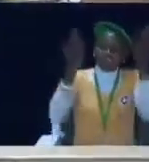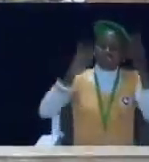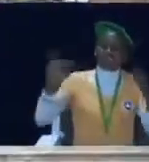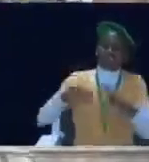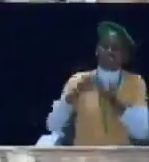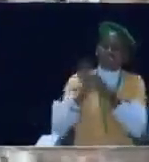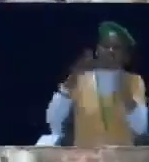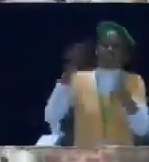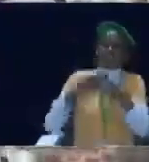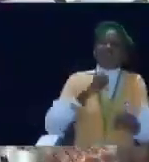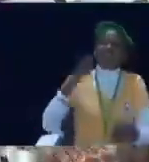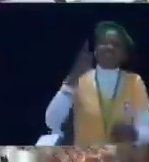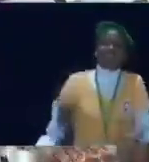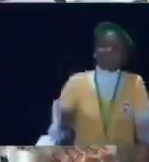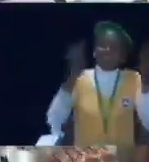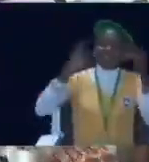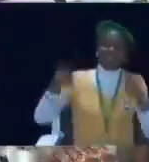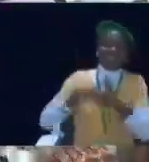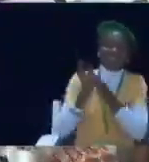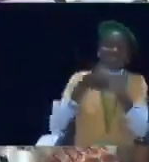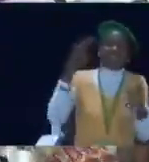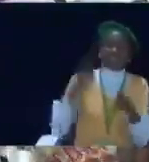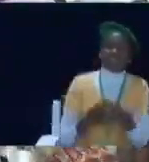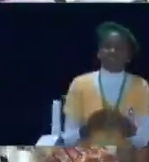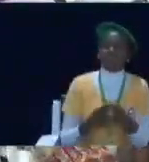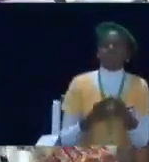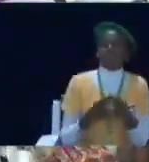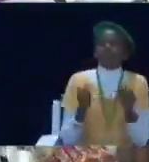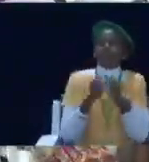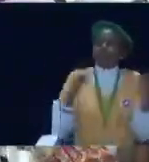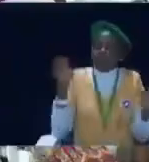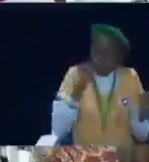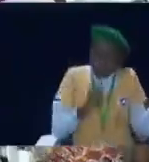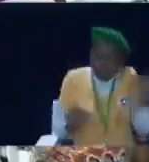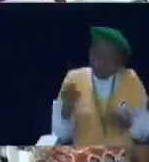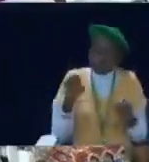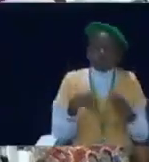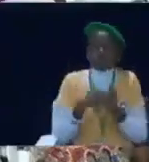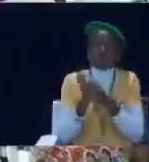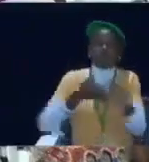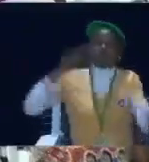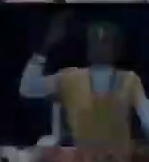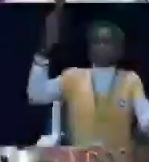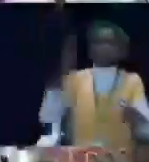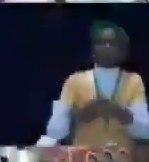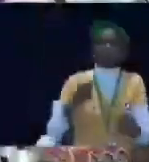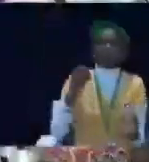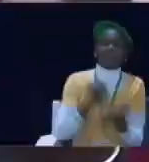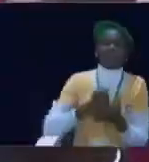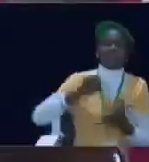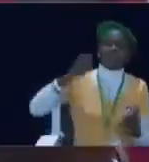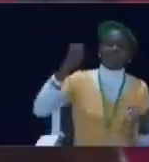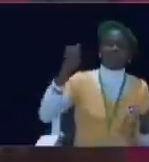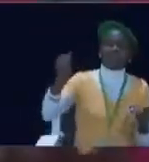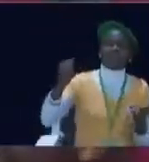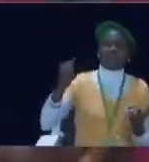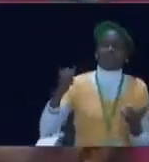rising. I see you rising without struggle in the name of Jesus.